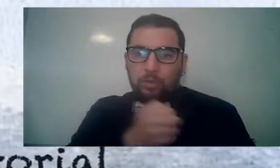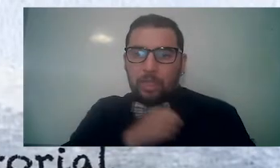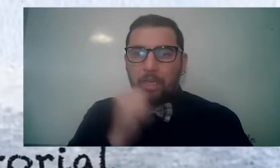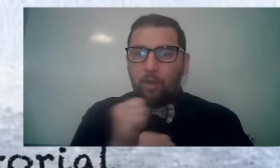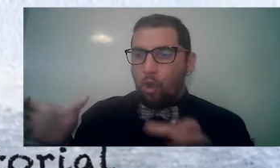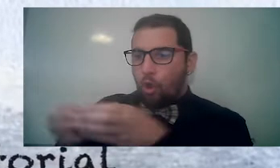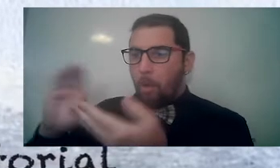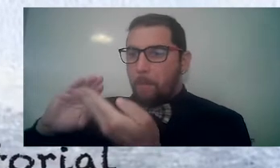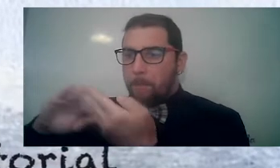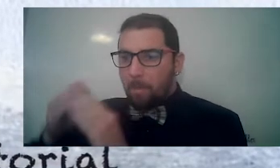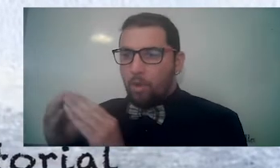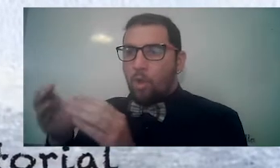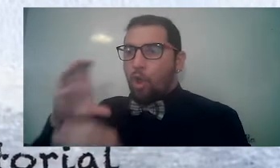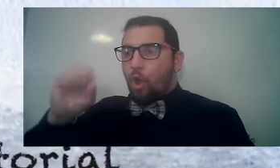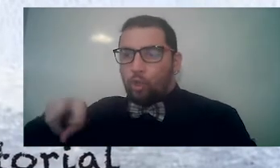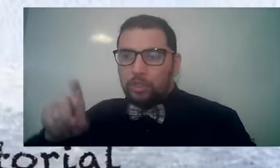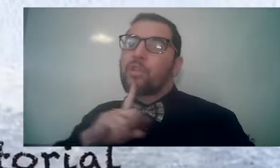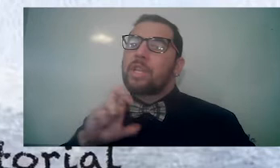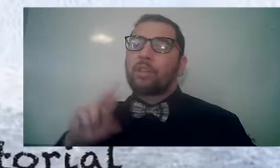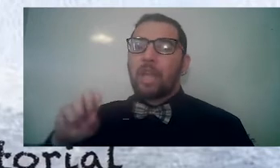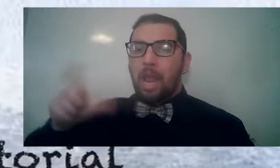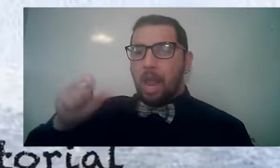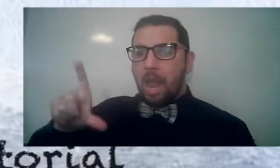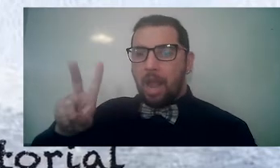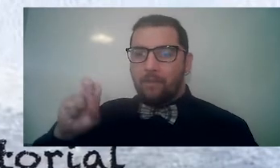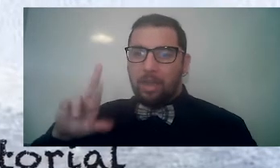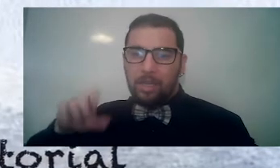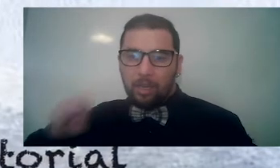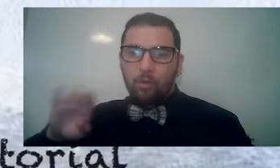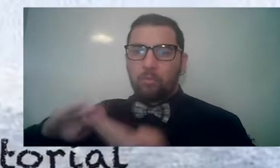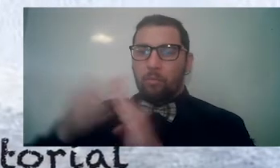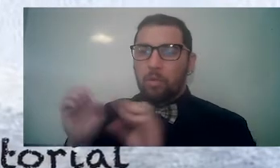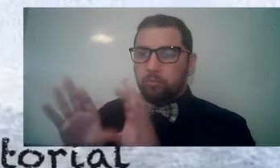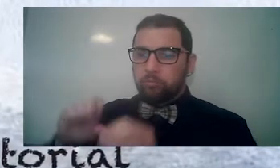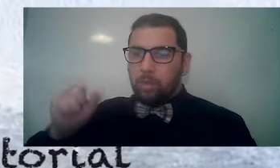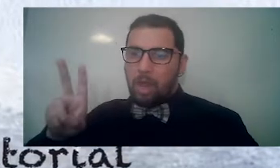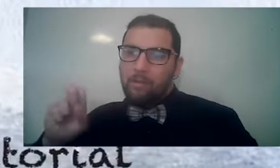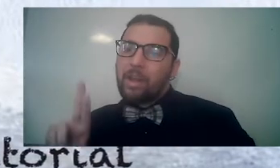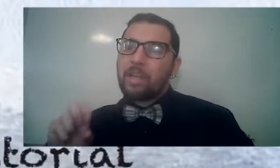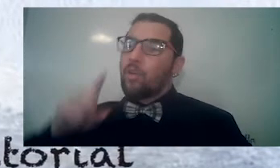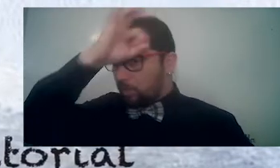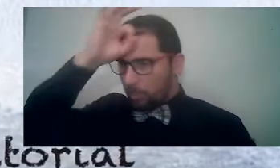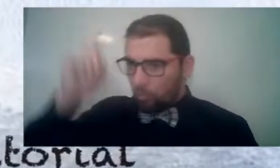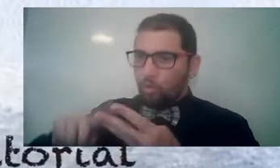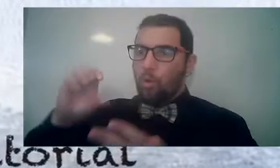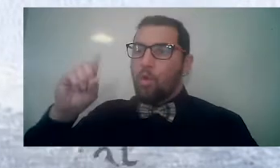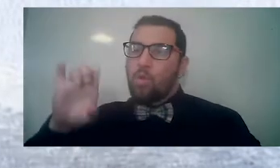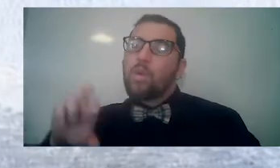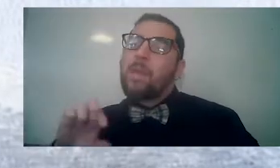ti usek sawi kinyeke chawonche kalfarino meo ka kinyeke che chawon kimeltue kalfarino temuko ka kepe